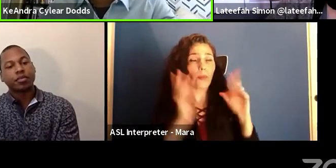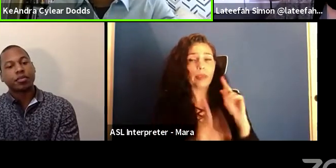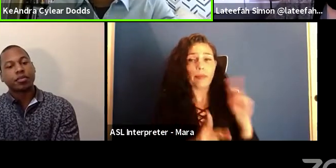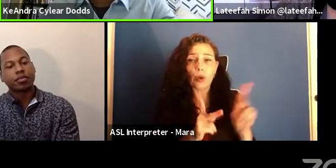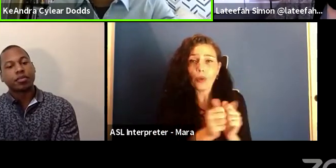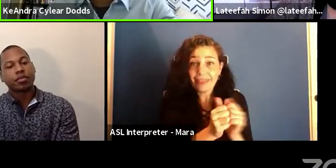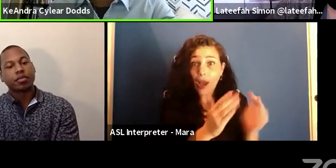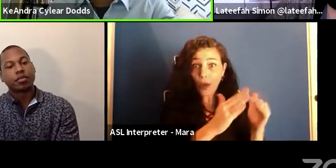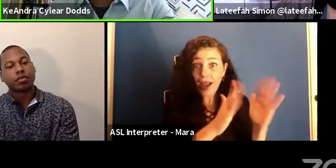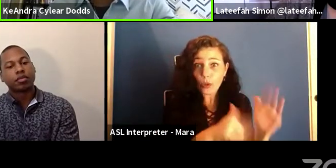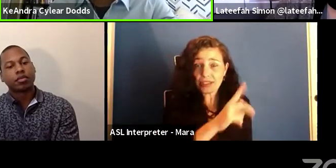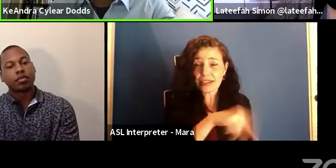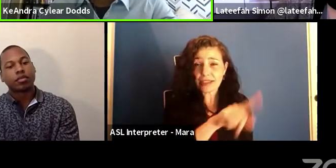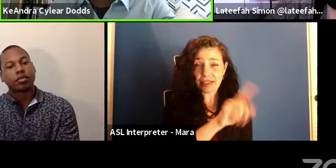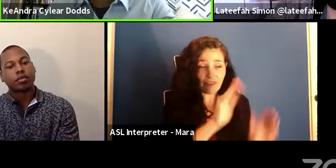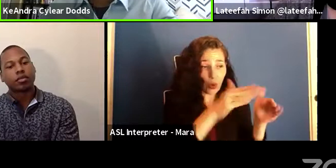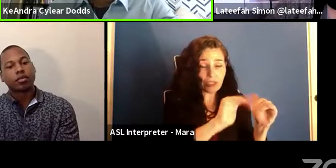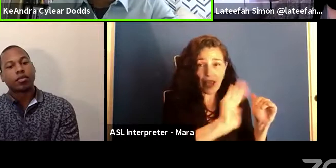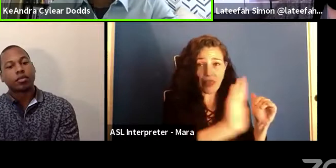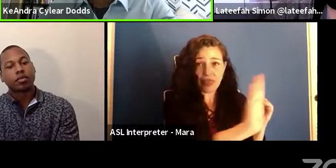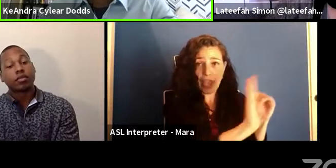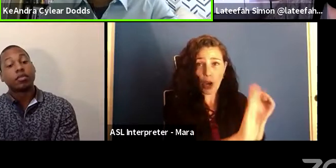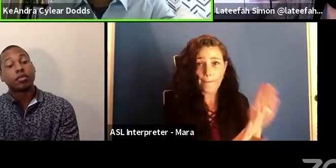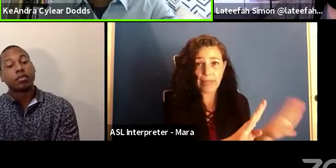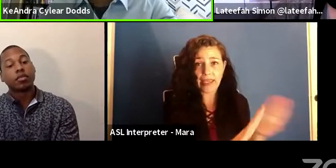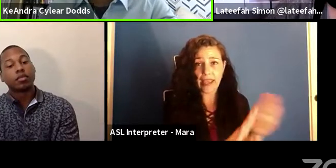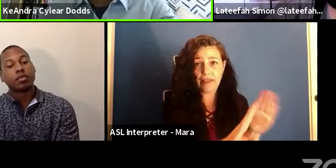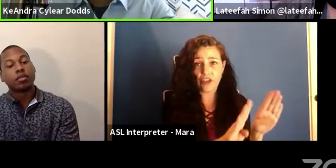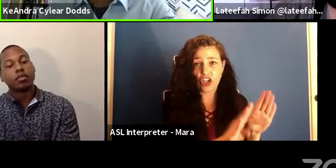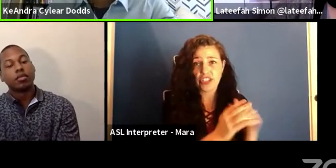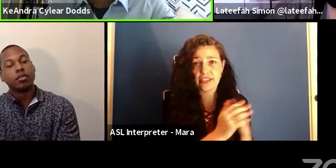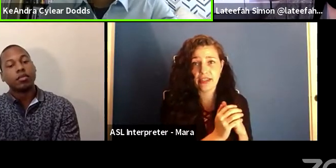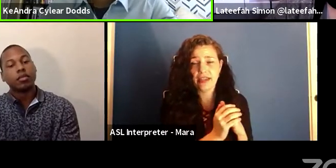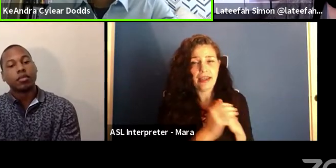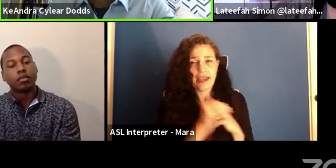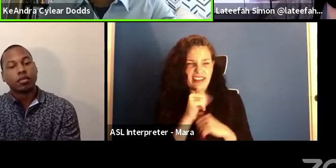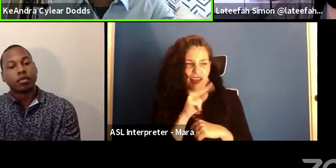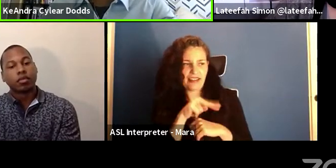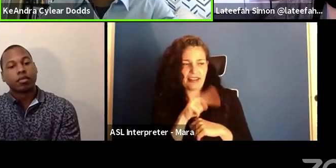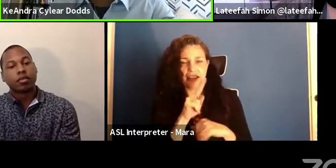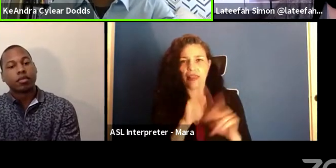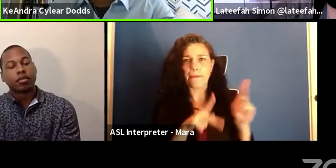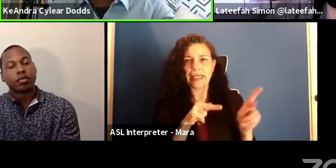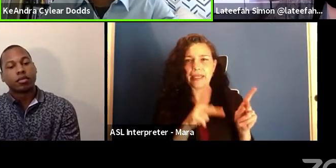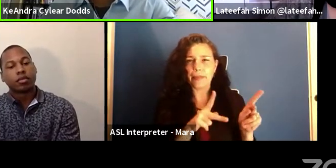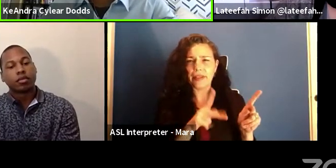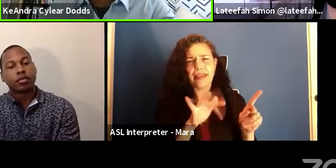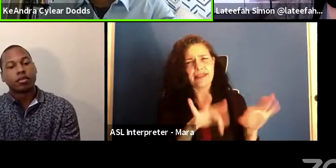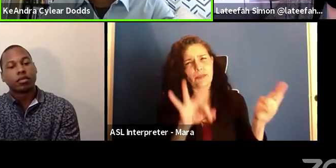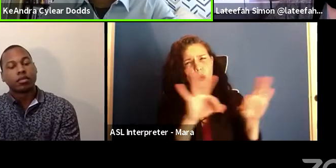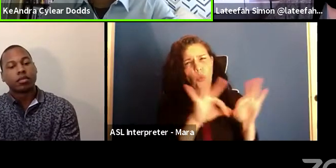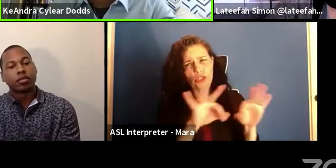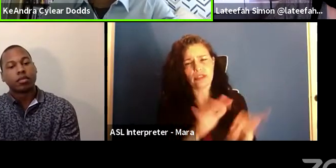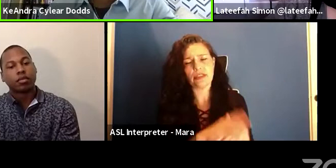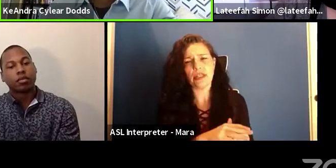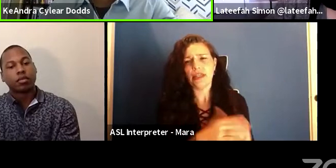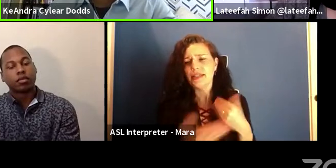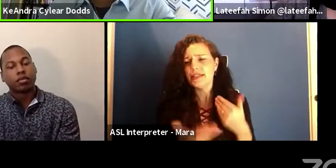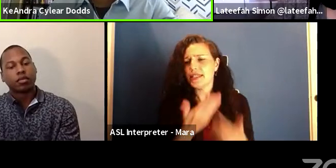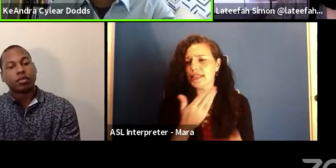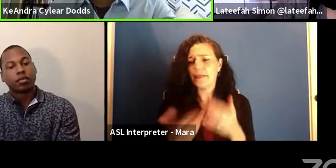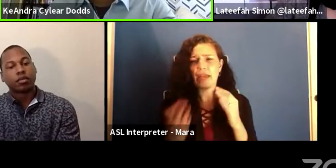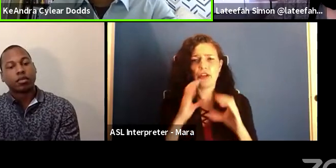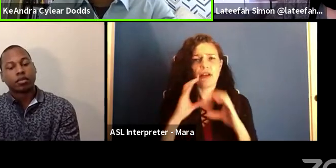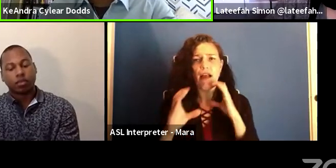really focusing on behaviors and not people. That's really critical, because I think no matter our conversations,